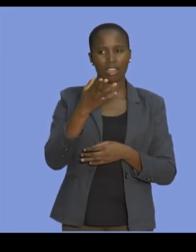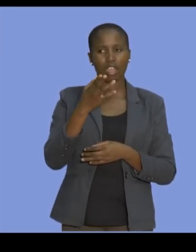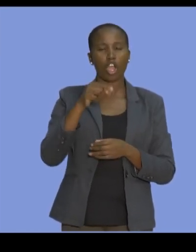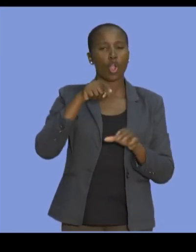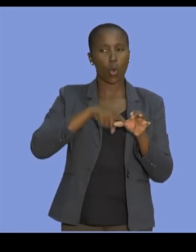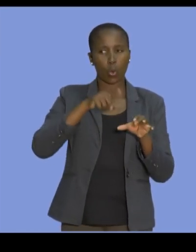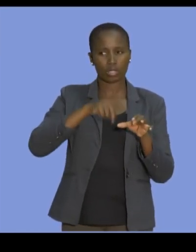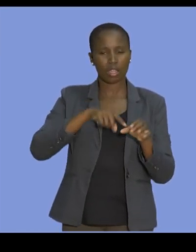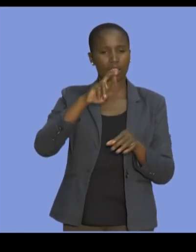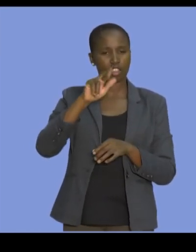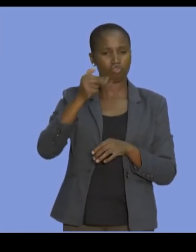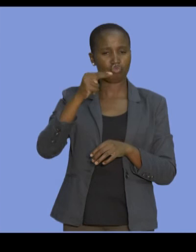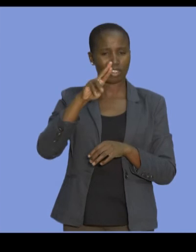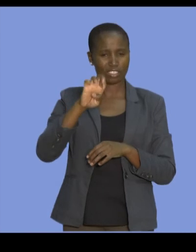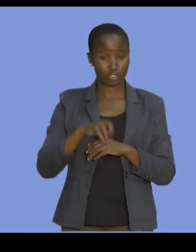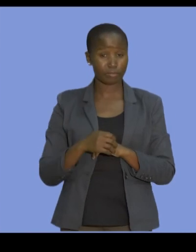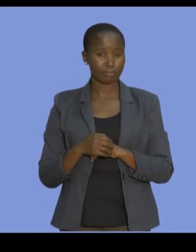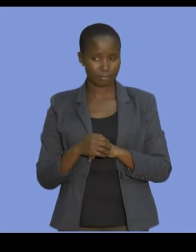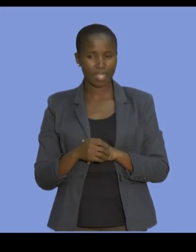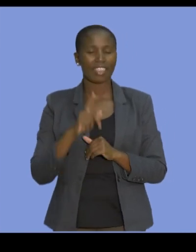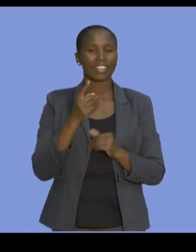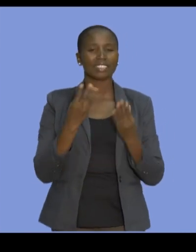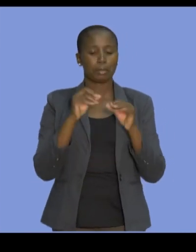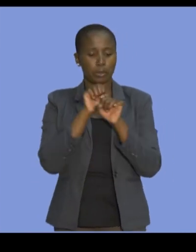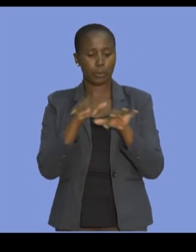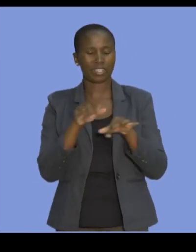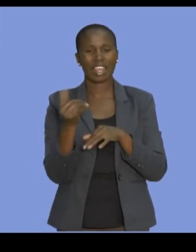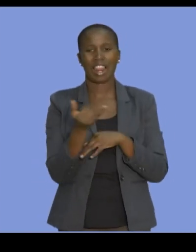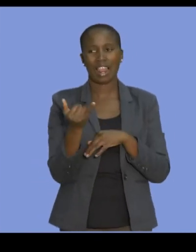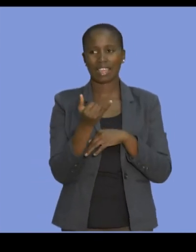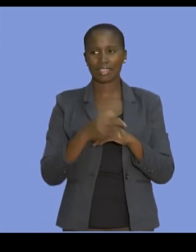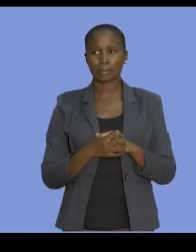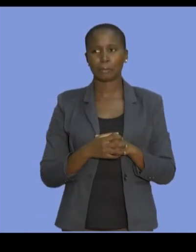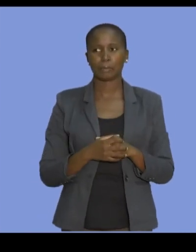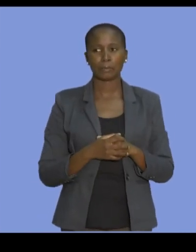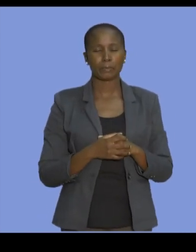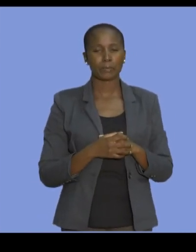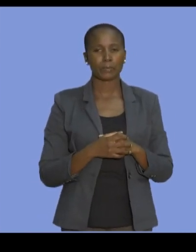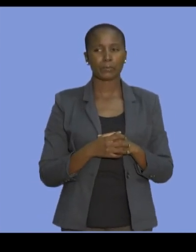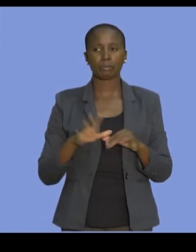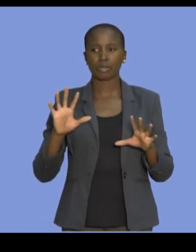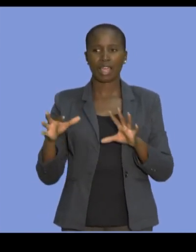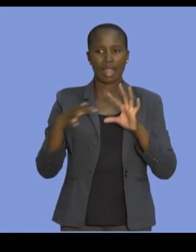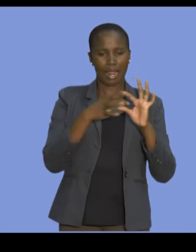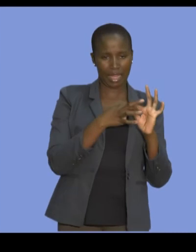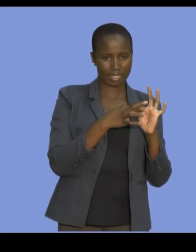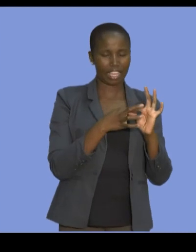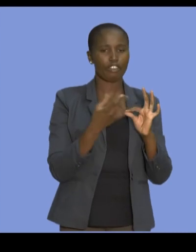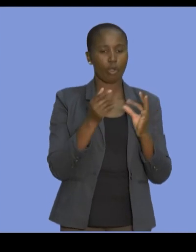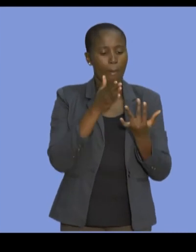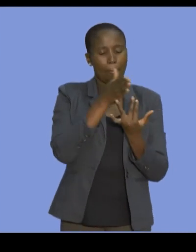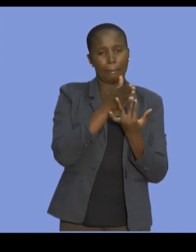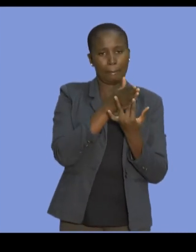So this measure of spread is liked to be the median. So the